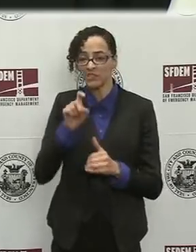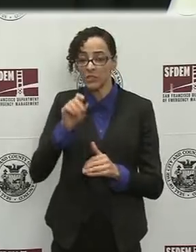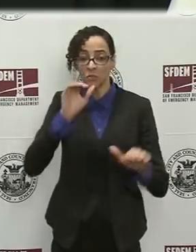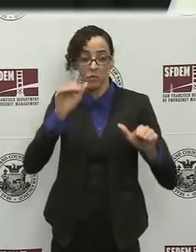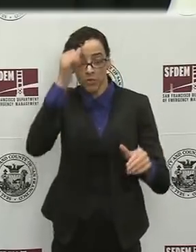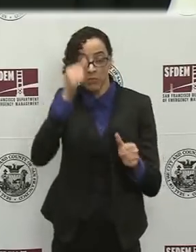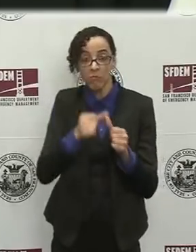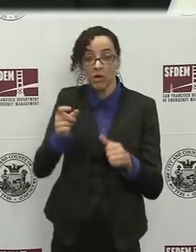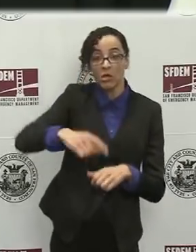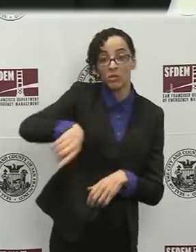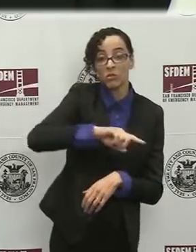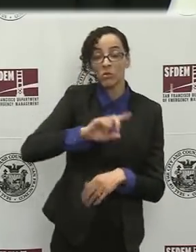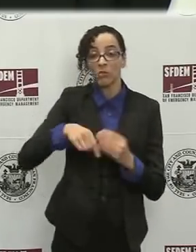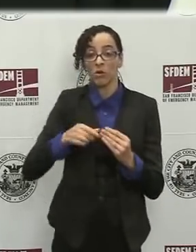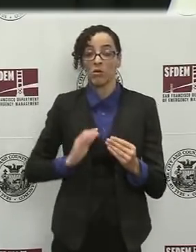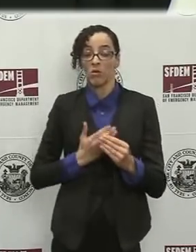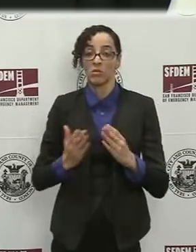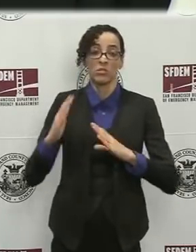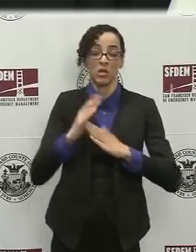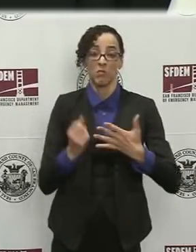to be